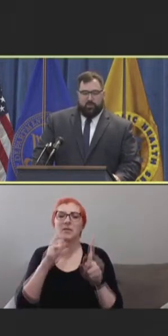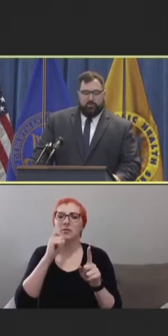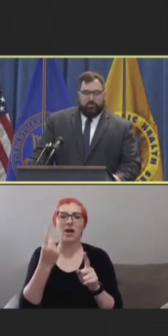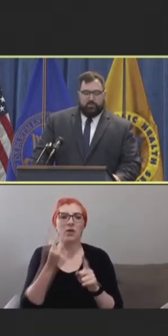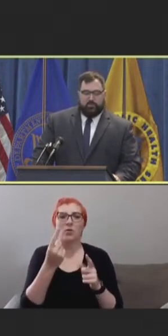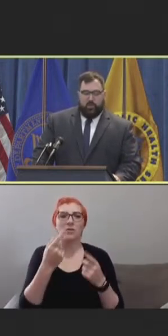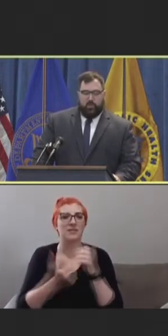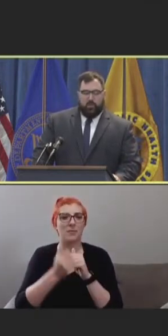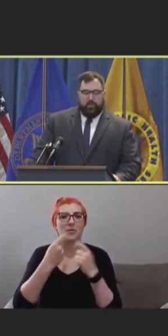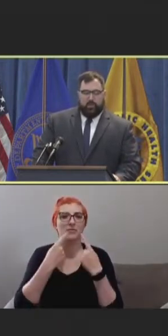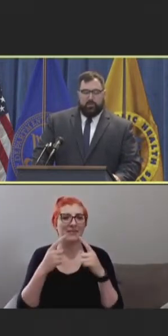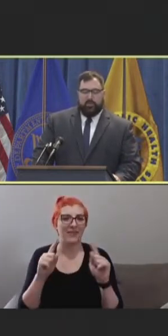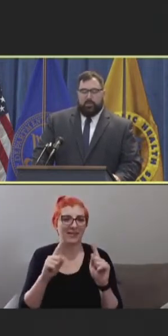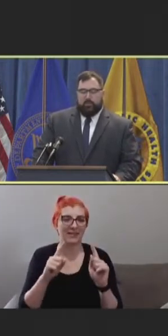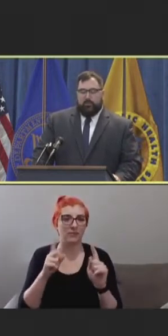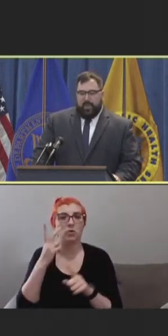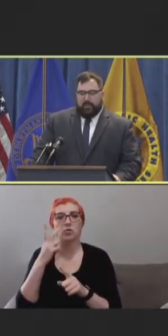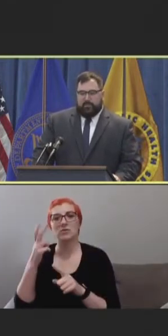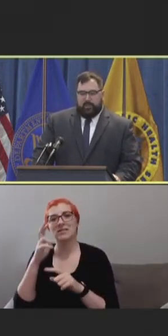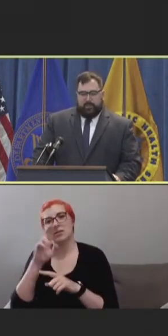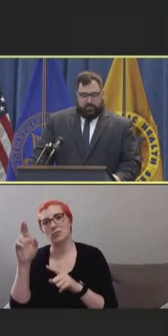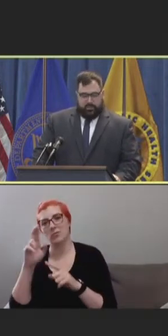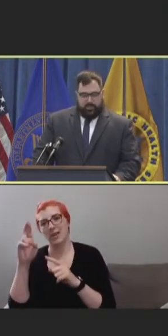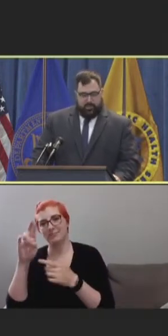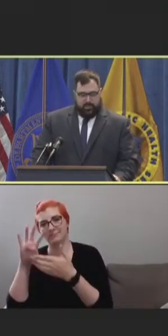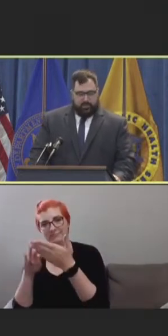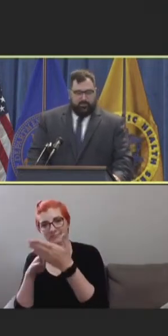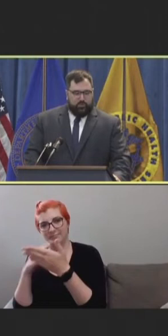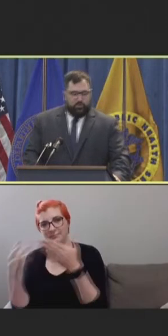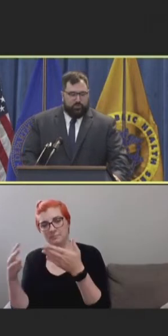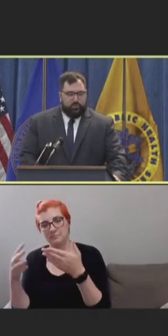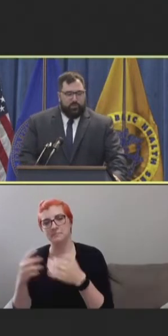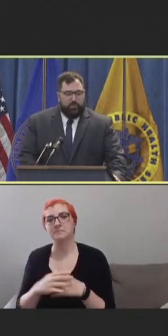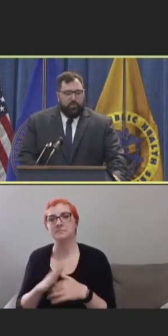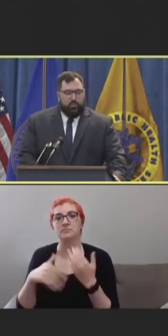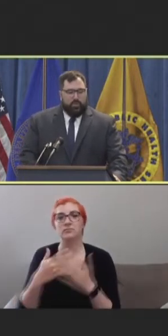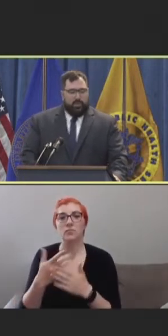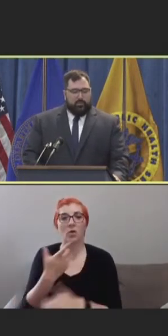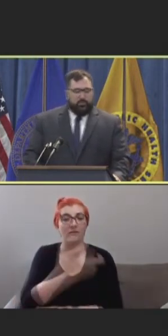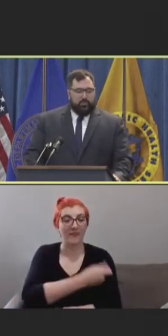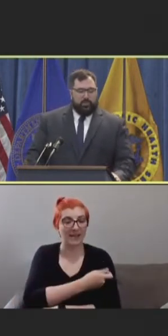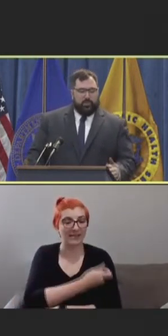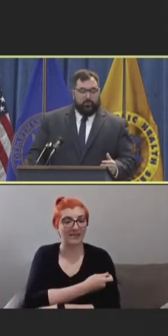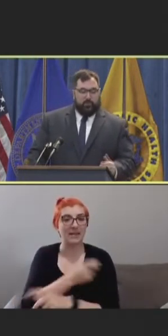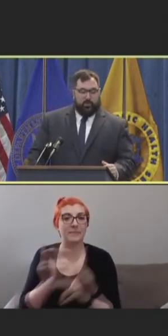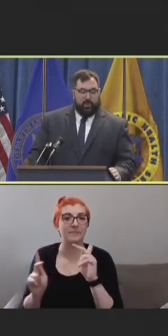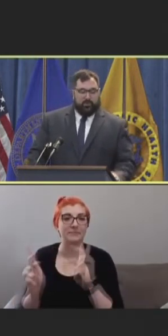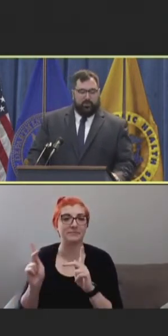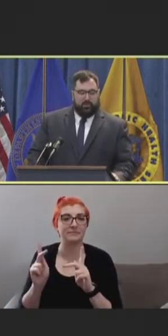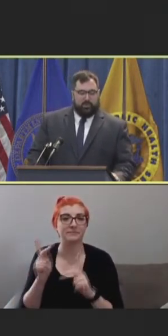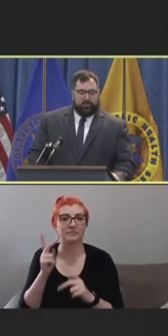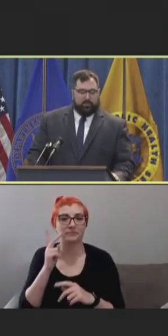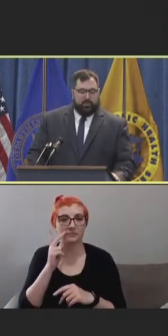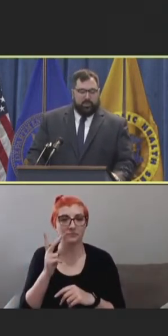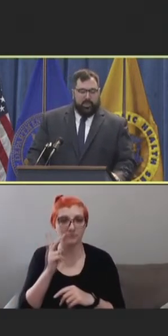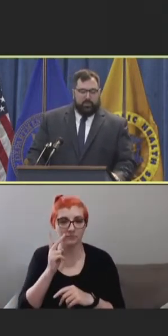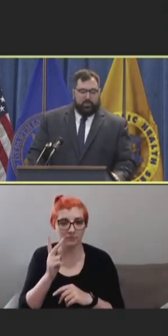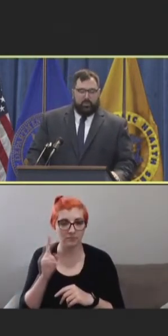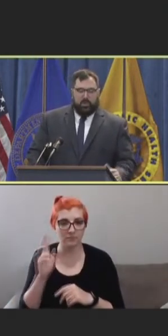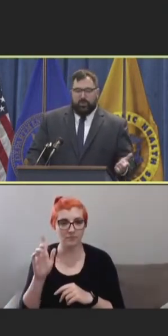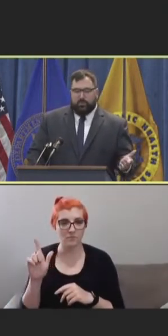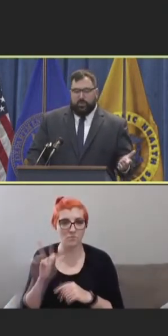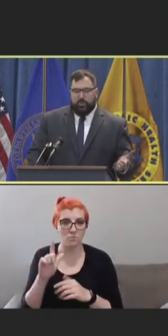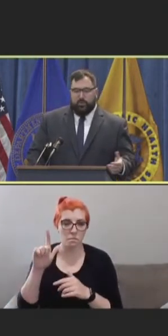here. And so this is all in vaccinated individuals, where you have on the far right, the very obese have